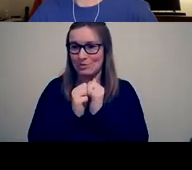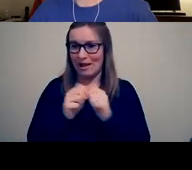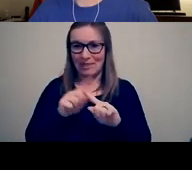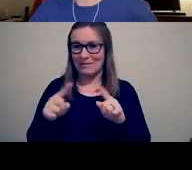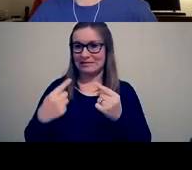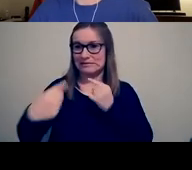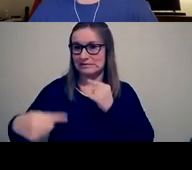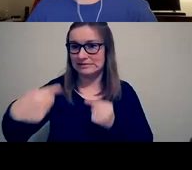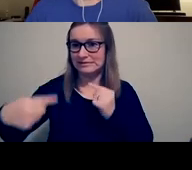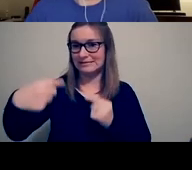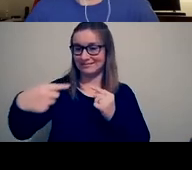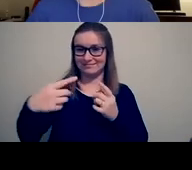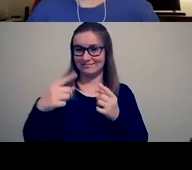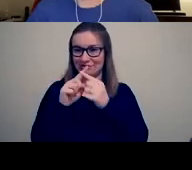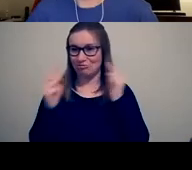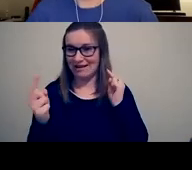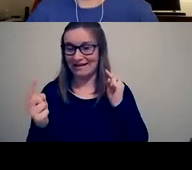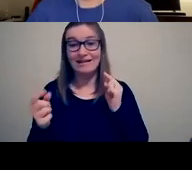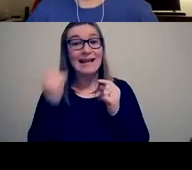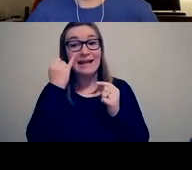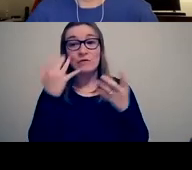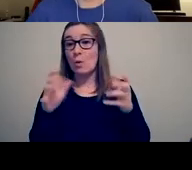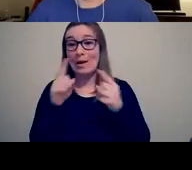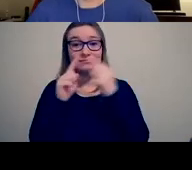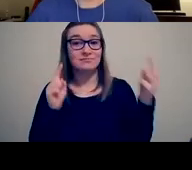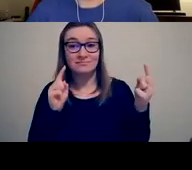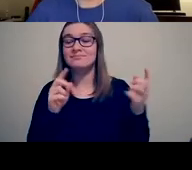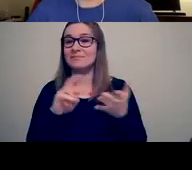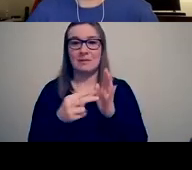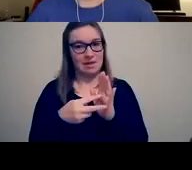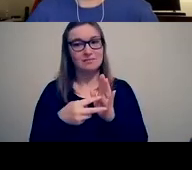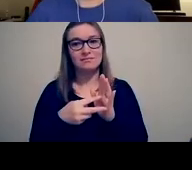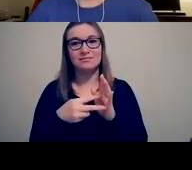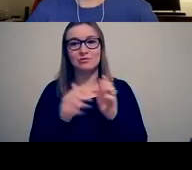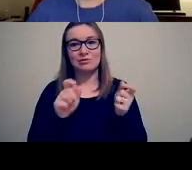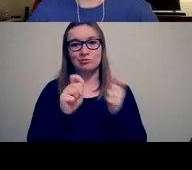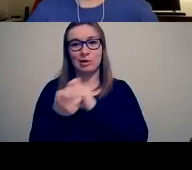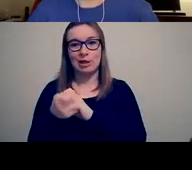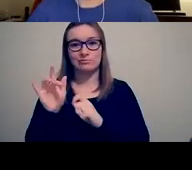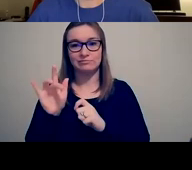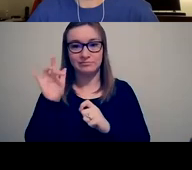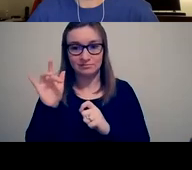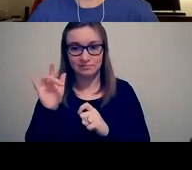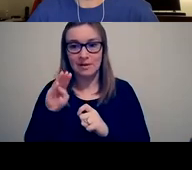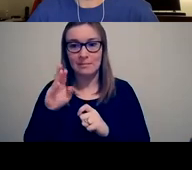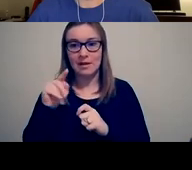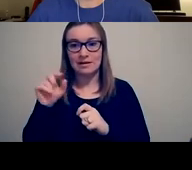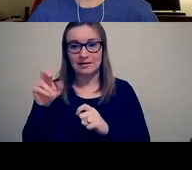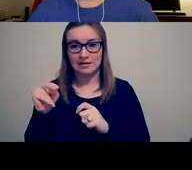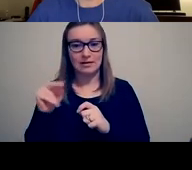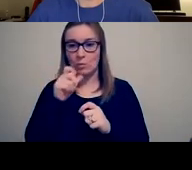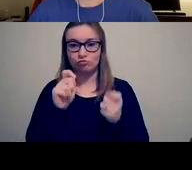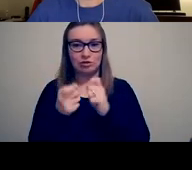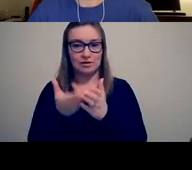this debate, you control this with a button and you don't change things when checkboxes are selected, right?